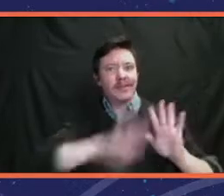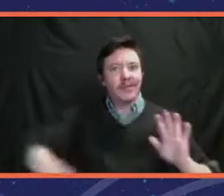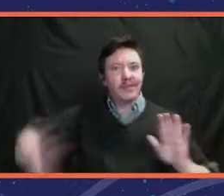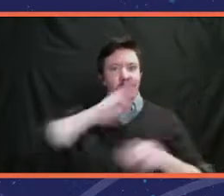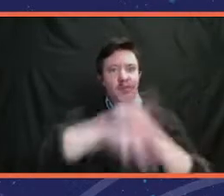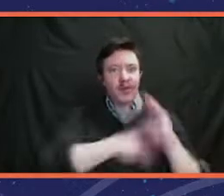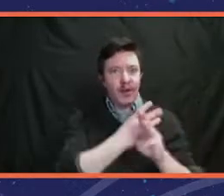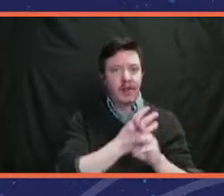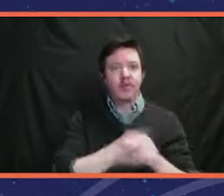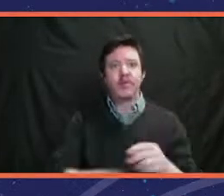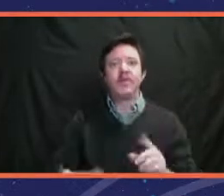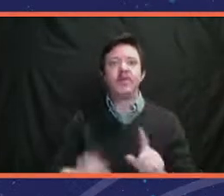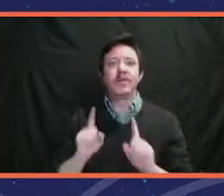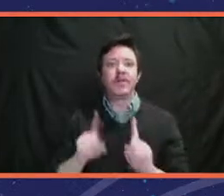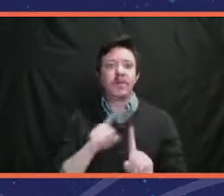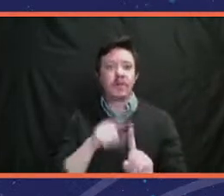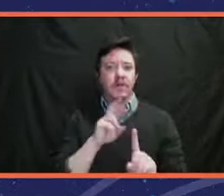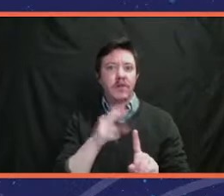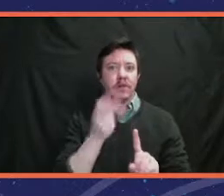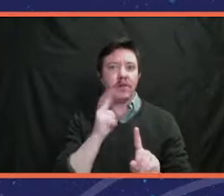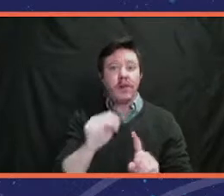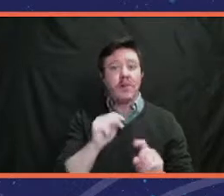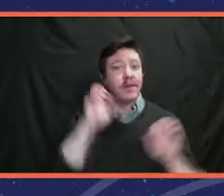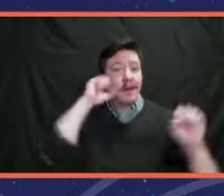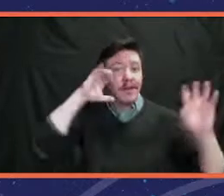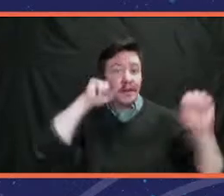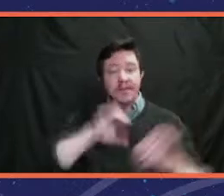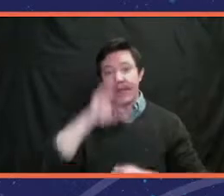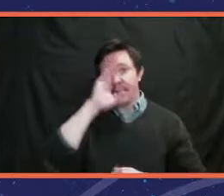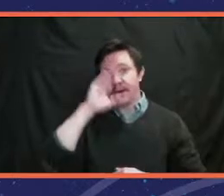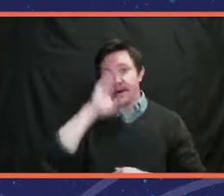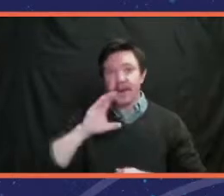does amazing animation. So we decided to